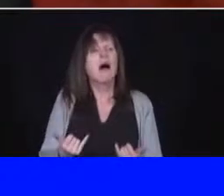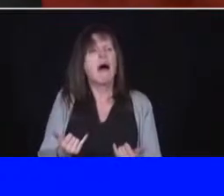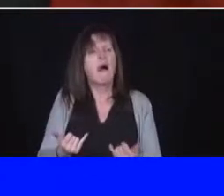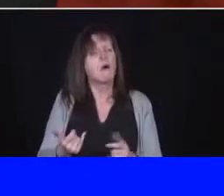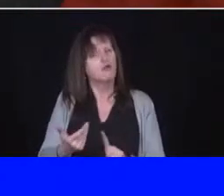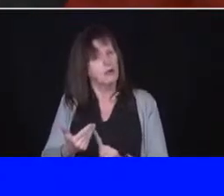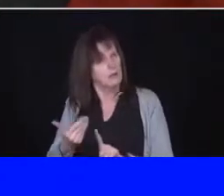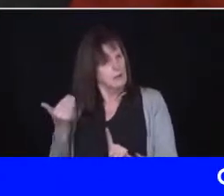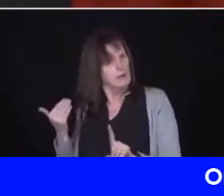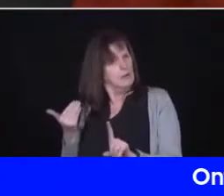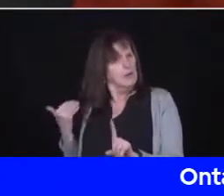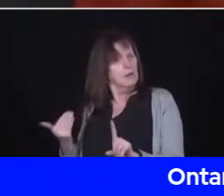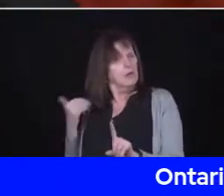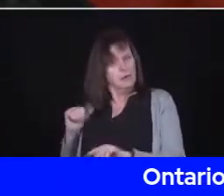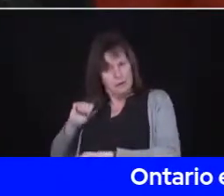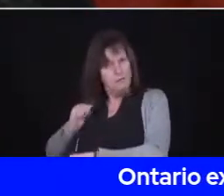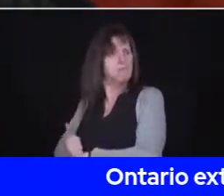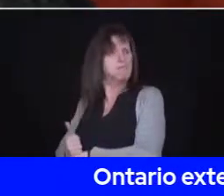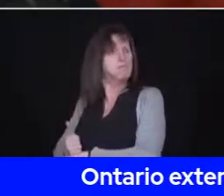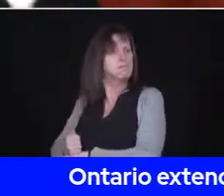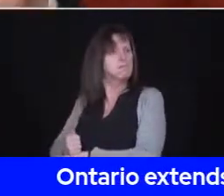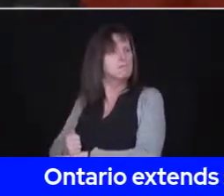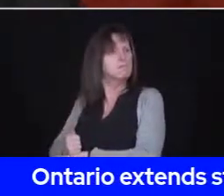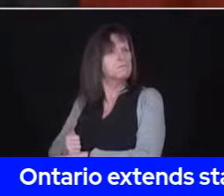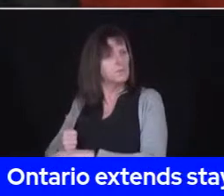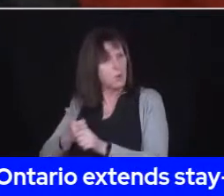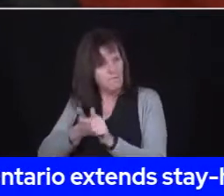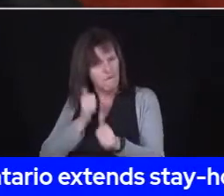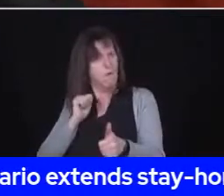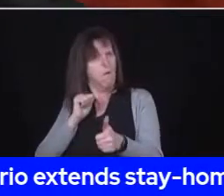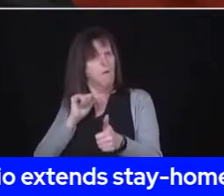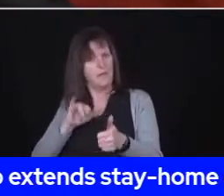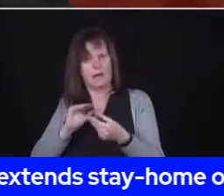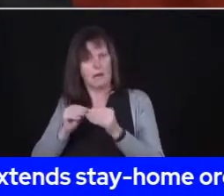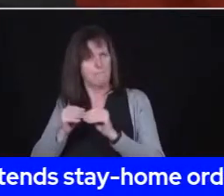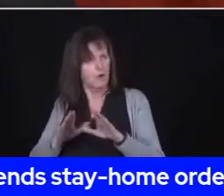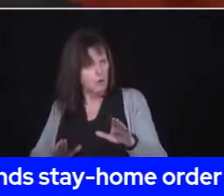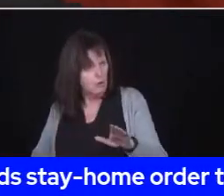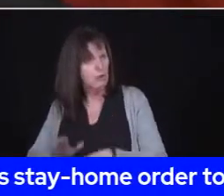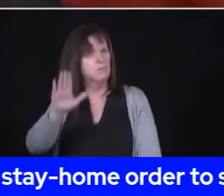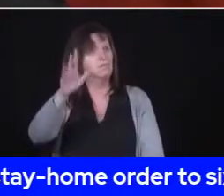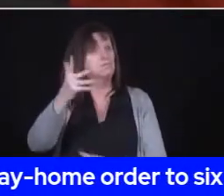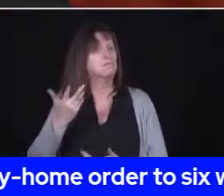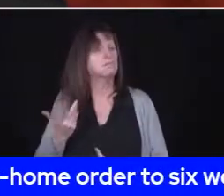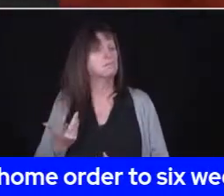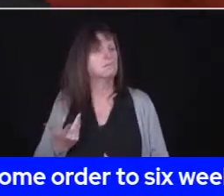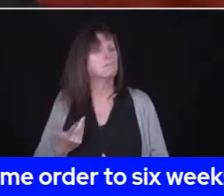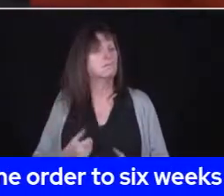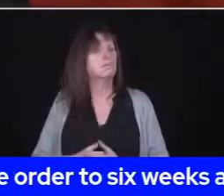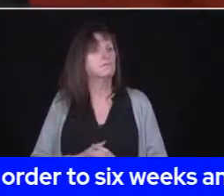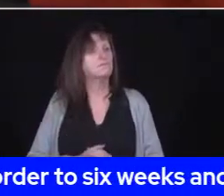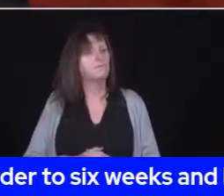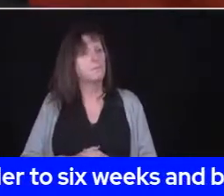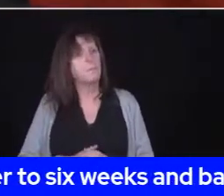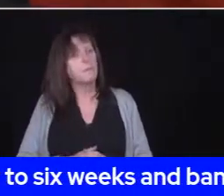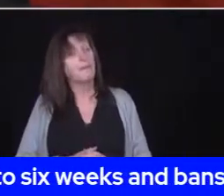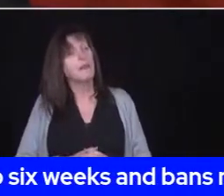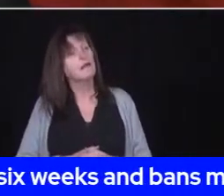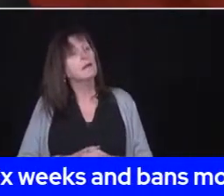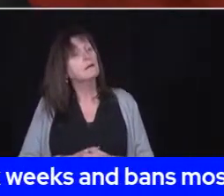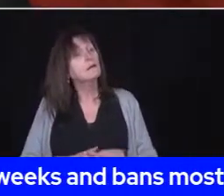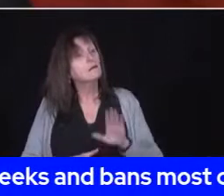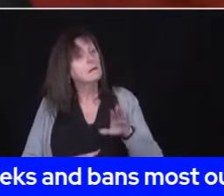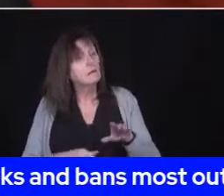keep that number from cresting up so high? No, you know something, that wouldn't have stopped it. And let me tell you what we have